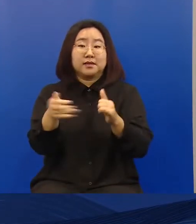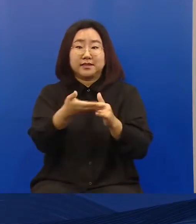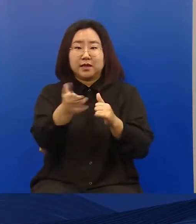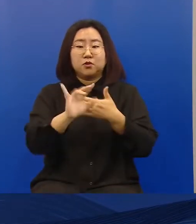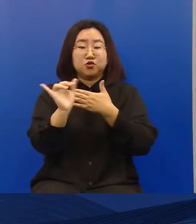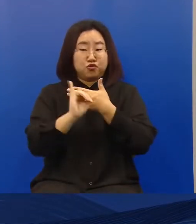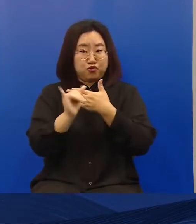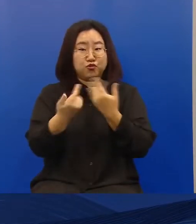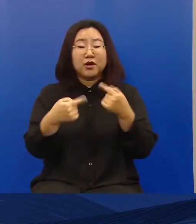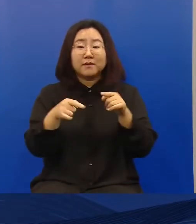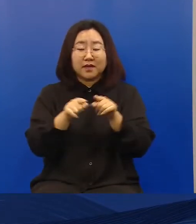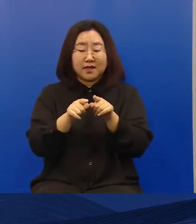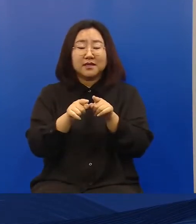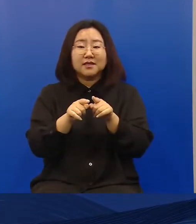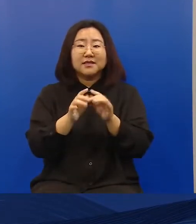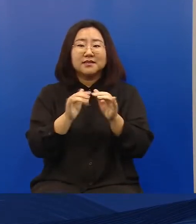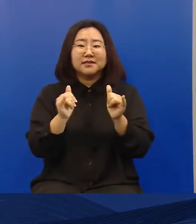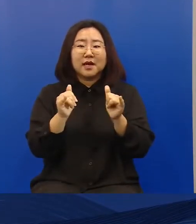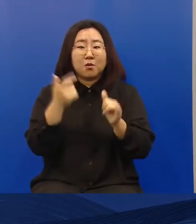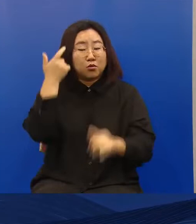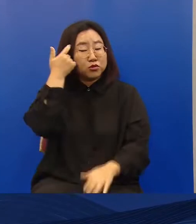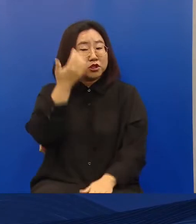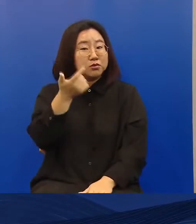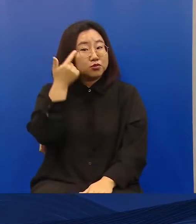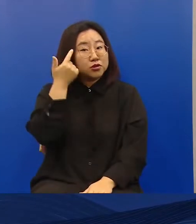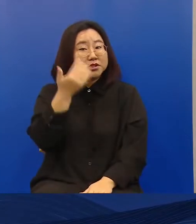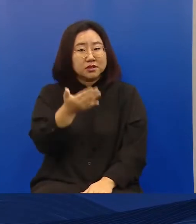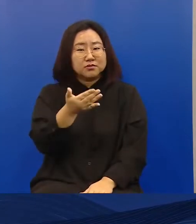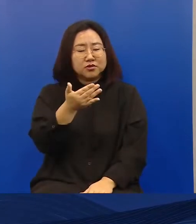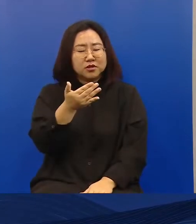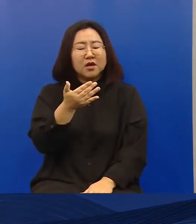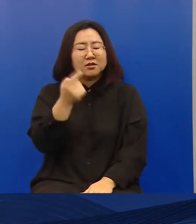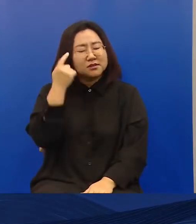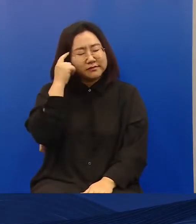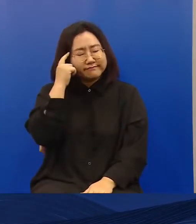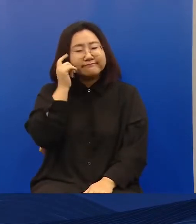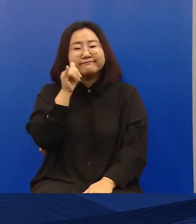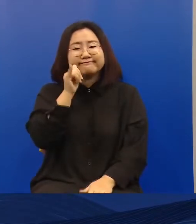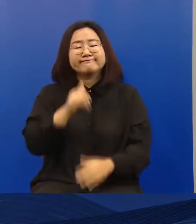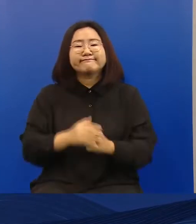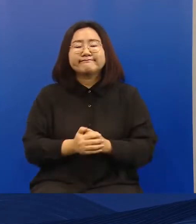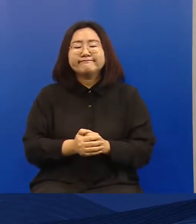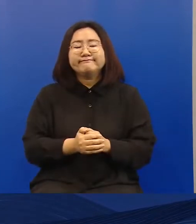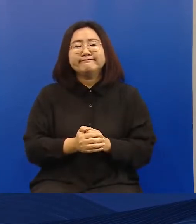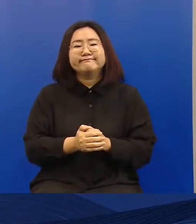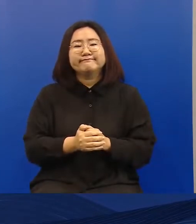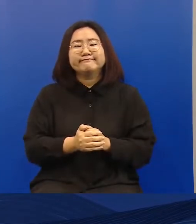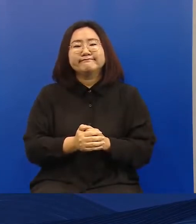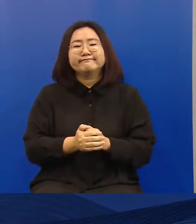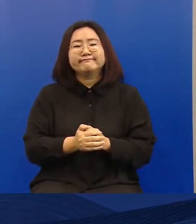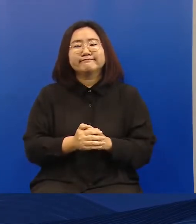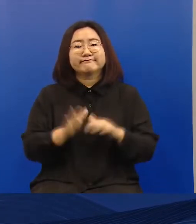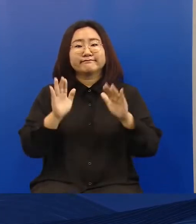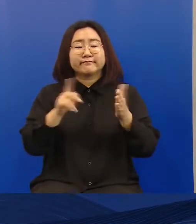presentations and discussion, and if the time allows, we will be able to maybe take some